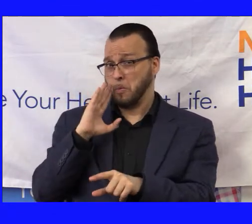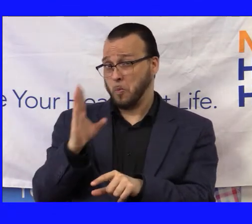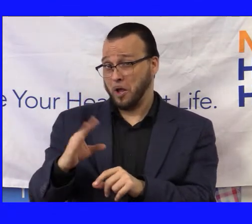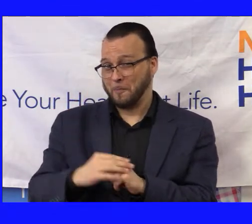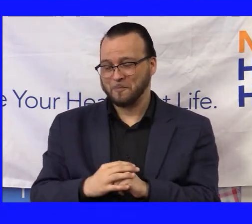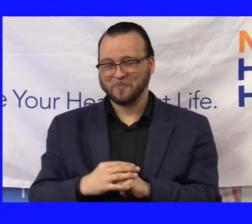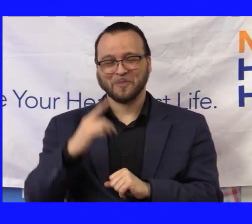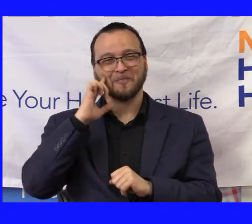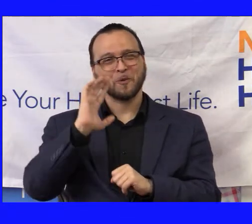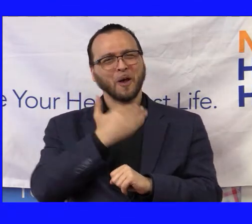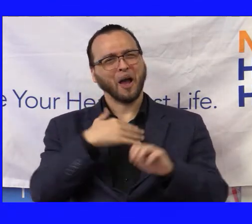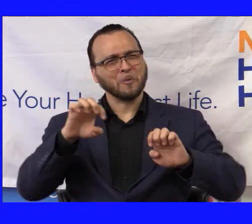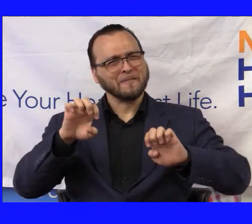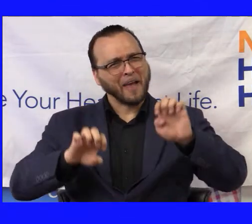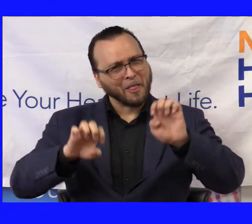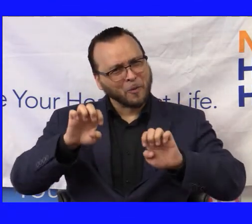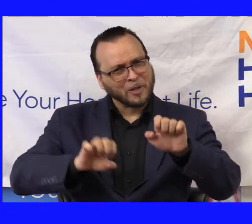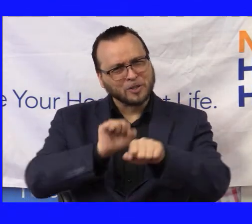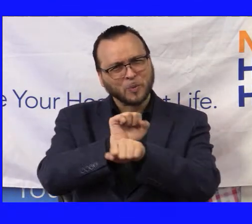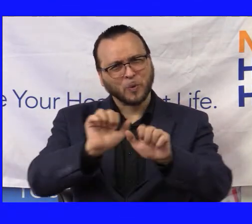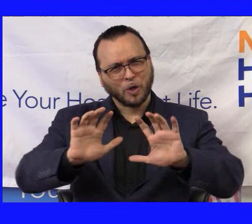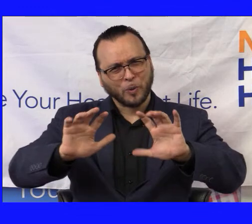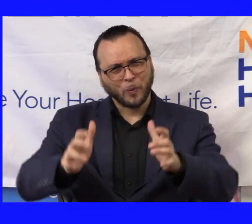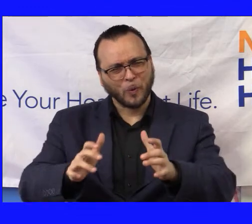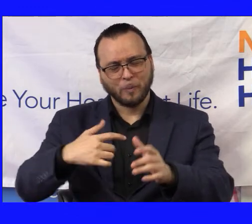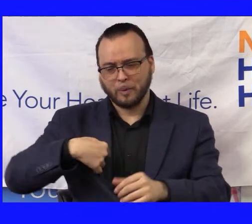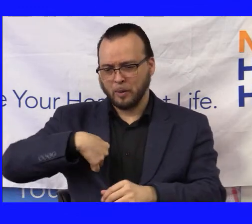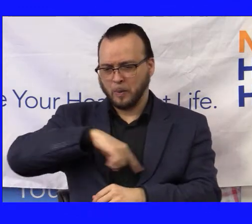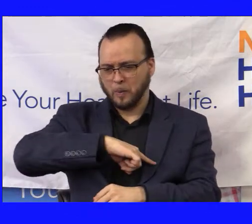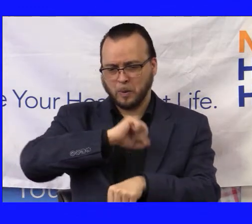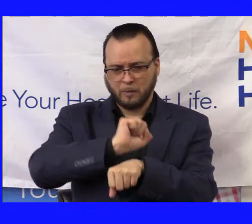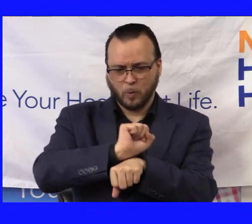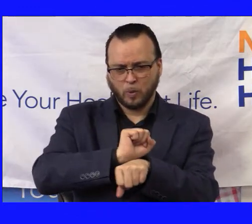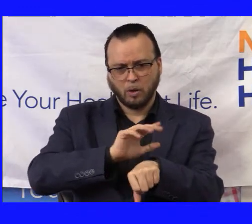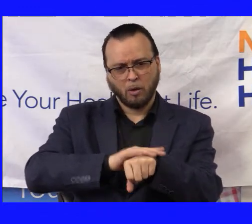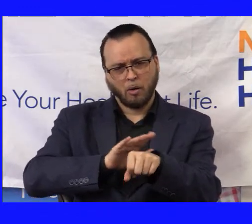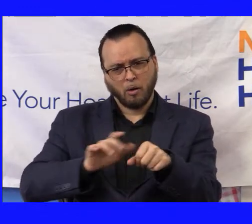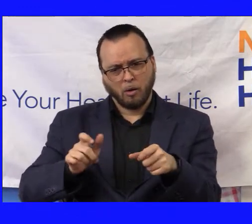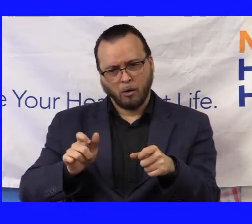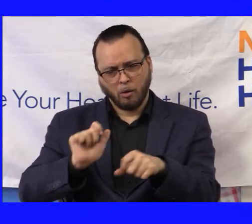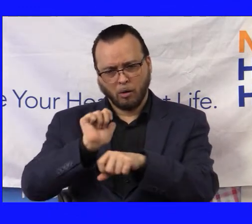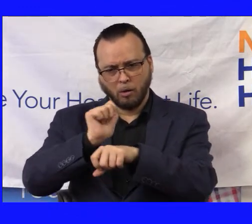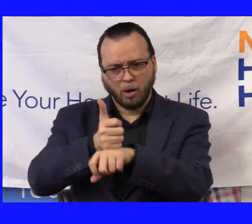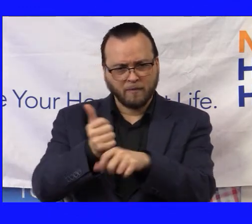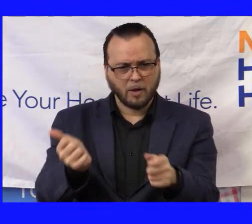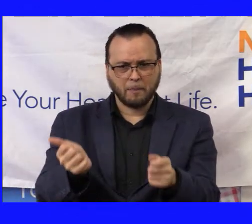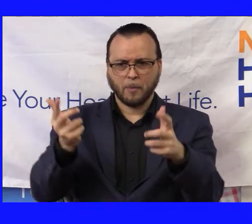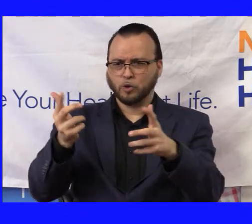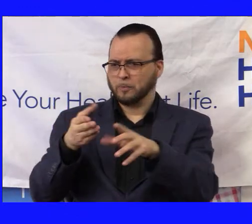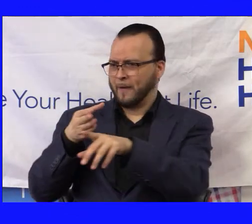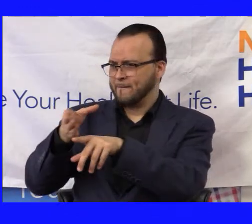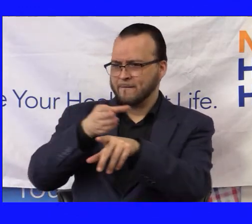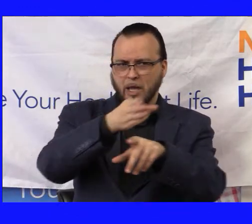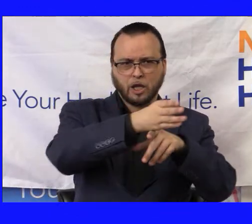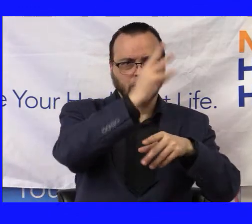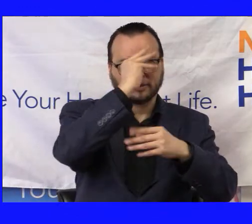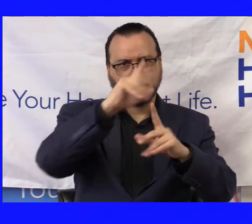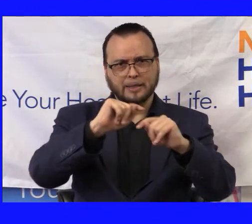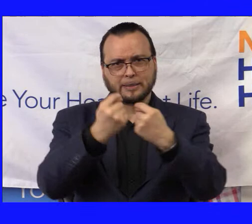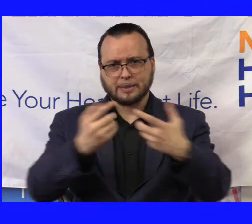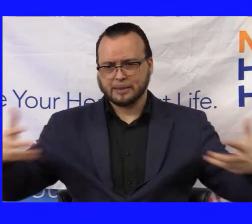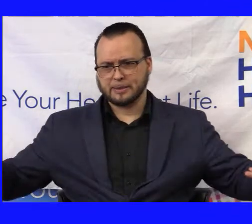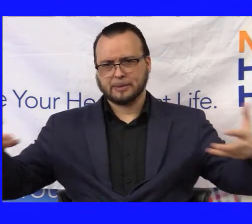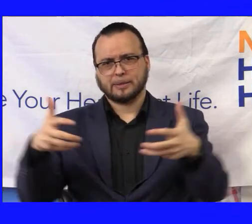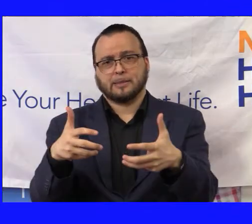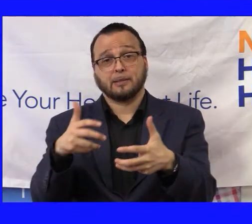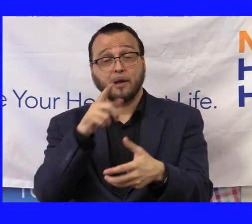our evaluation work group, we have been working on convening a multidisciplinary data team to really streamline how